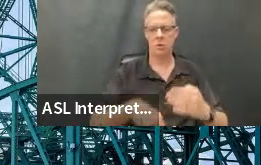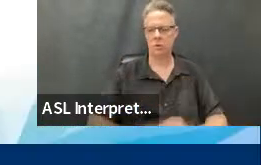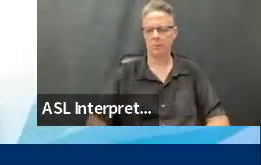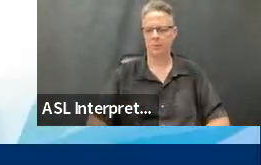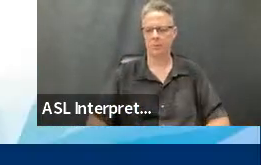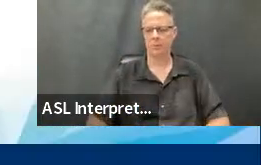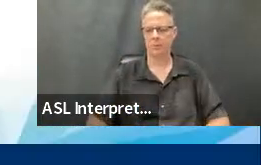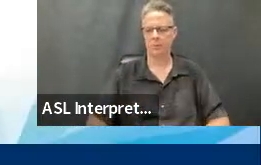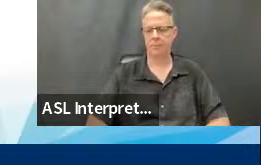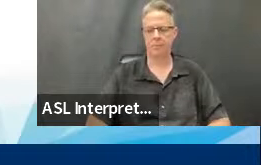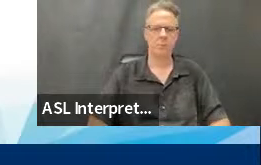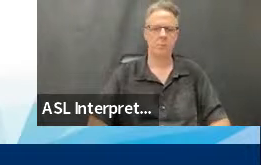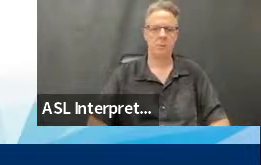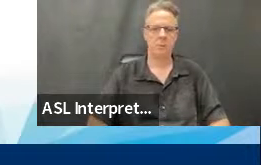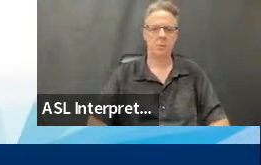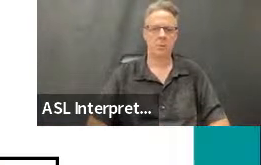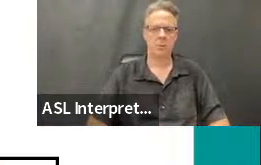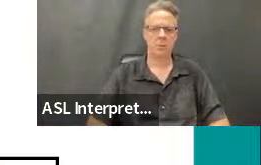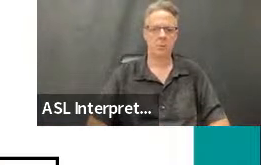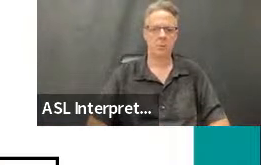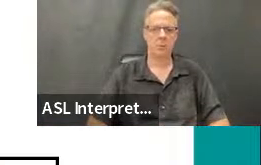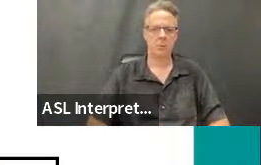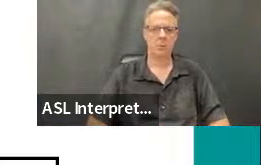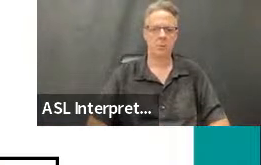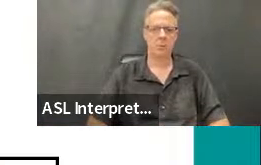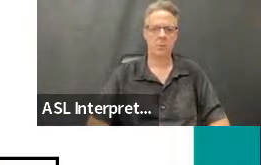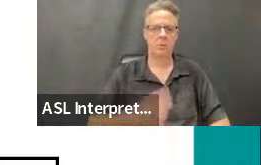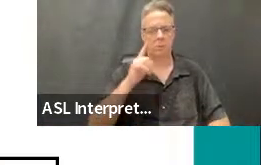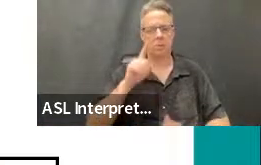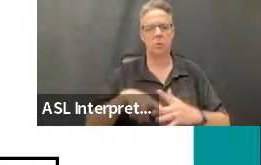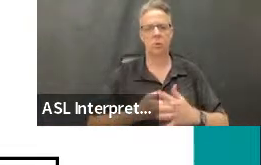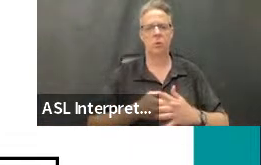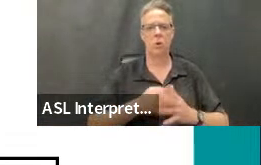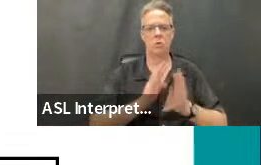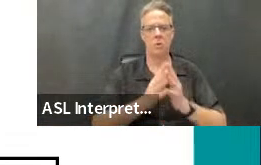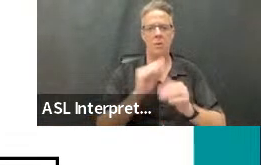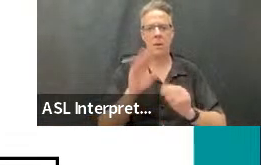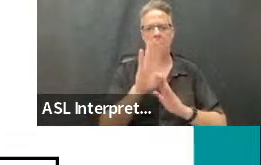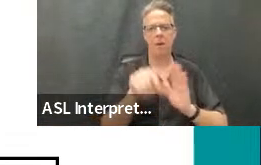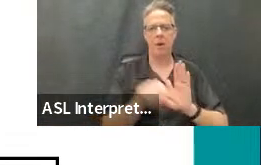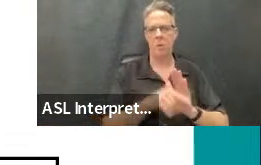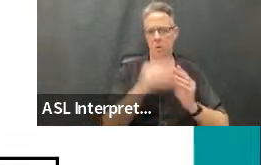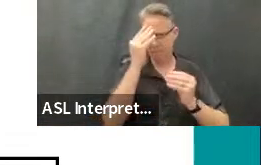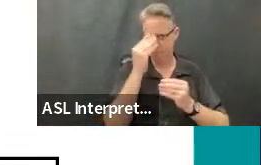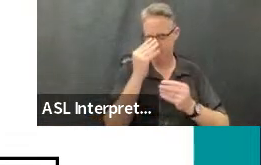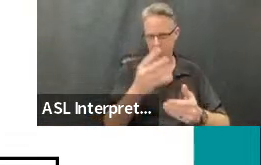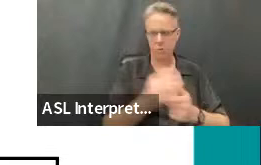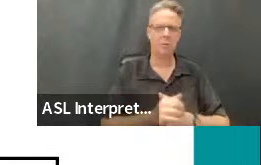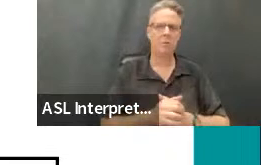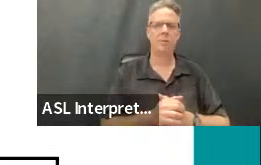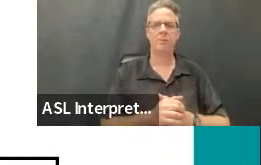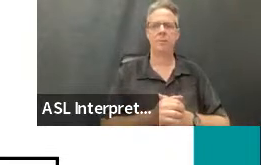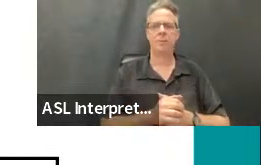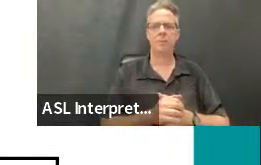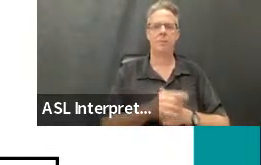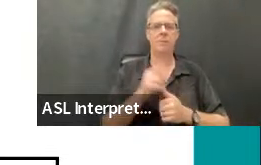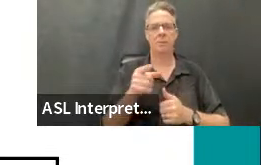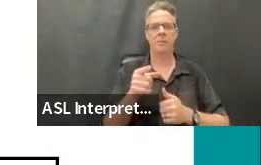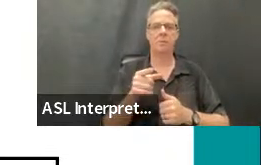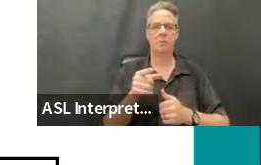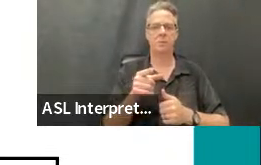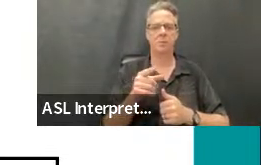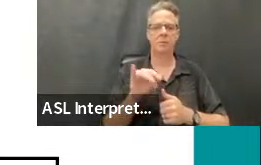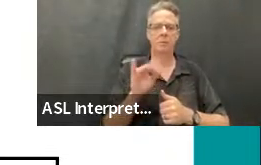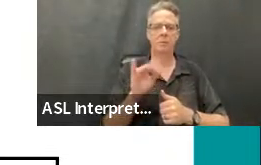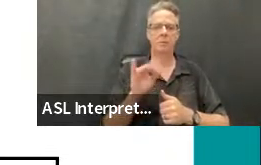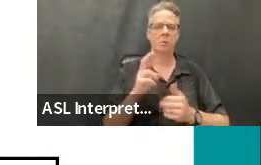next slide, please. So again, starting off with traffic and background information. So I'll orient us all. So this is our